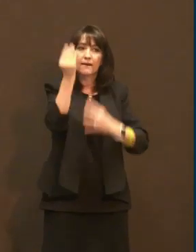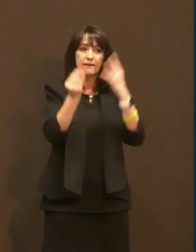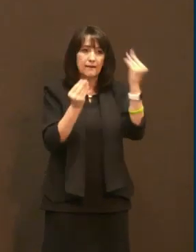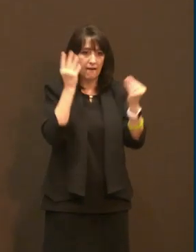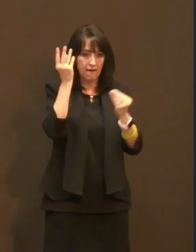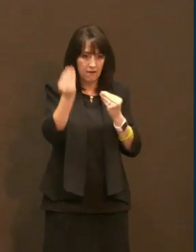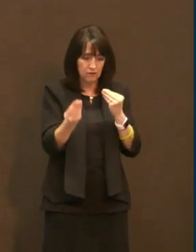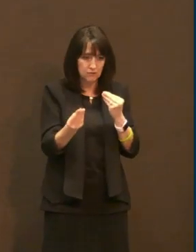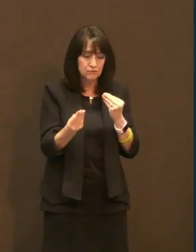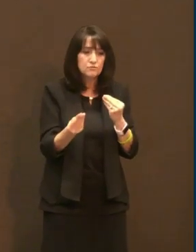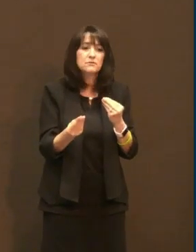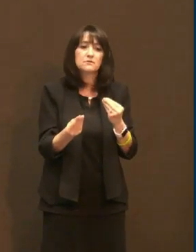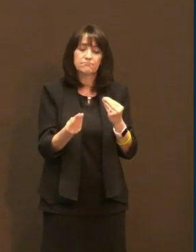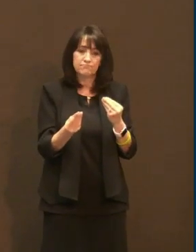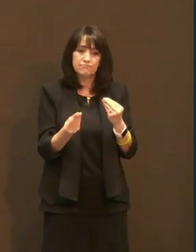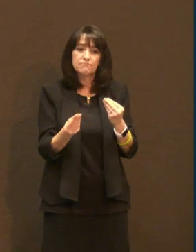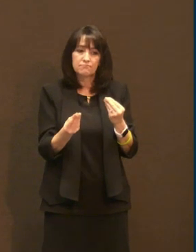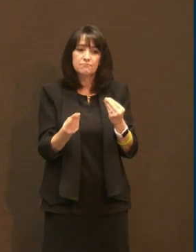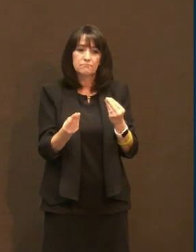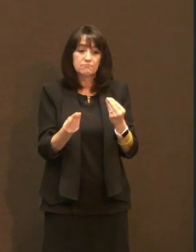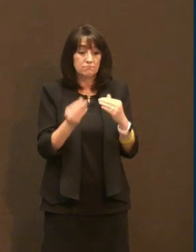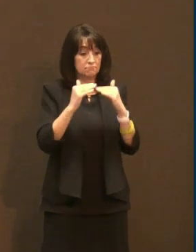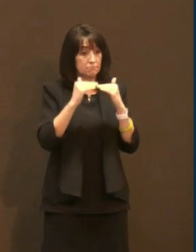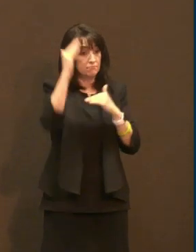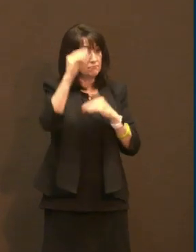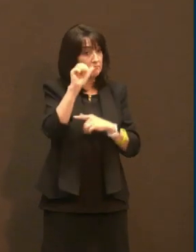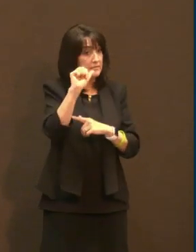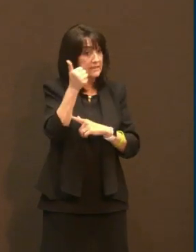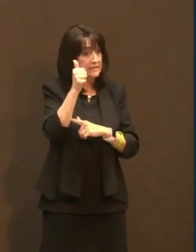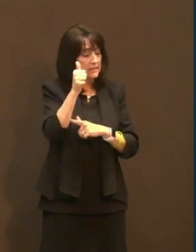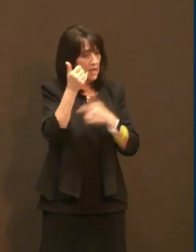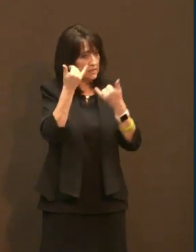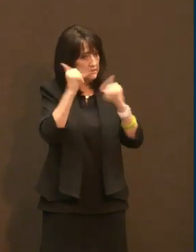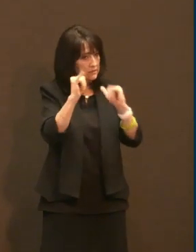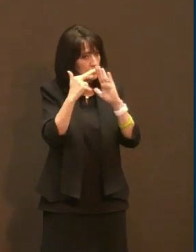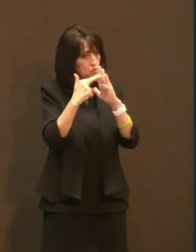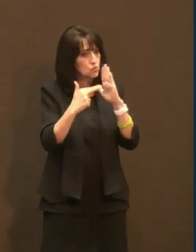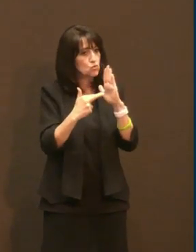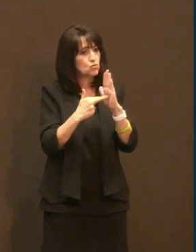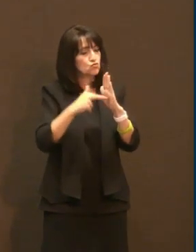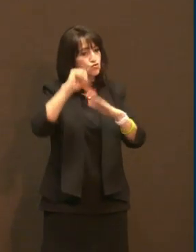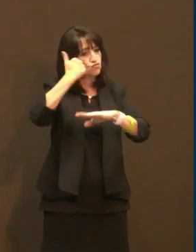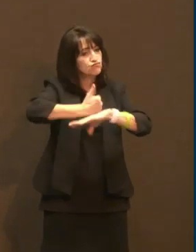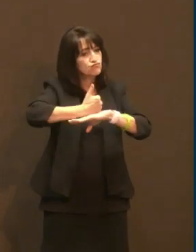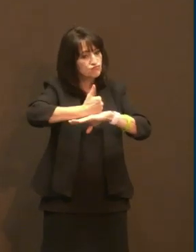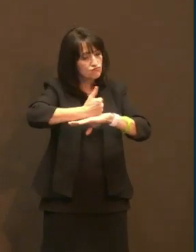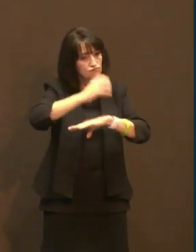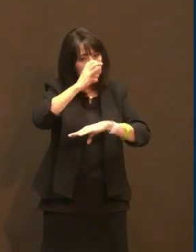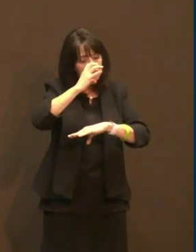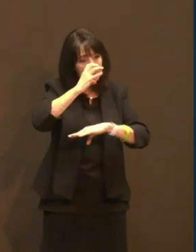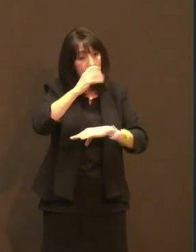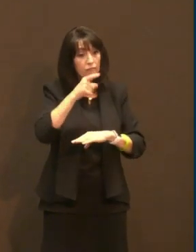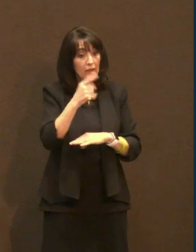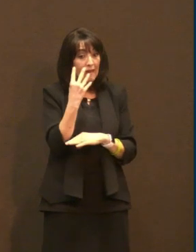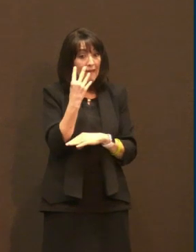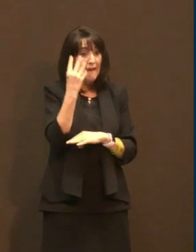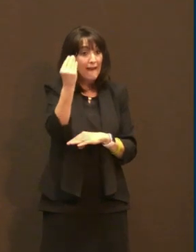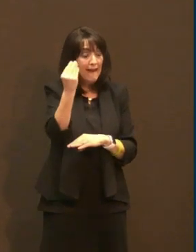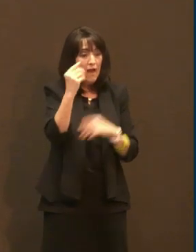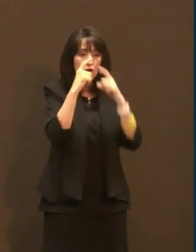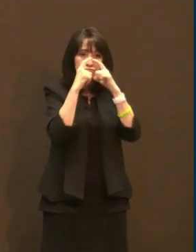not gather with more than 10 people, and to wear your face mask.